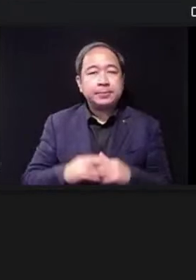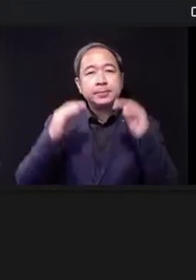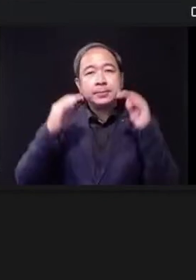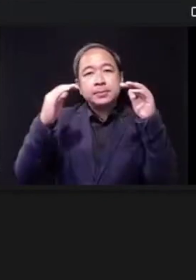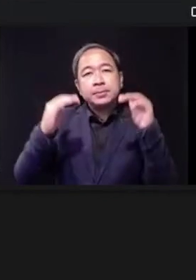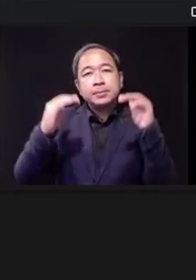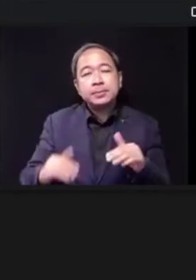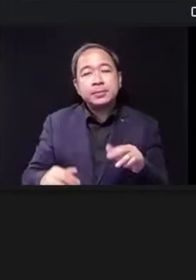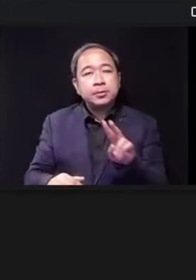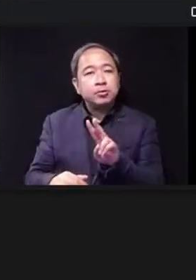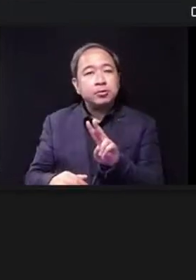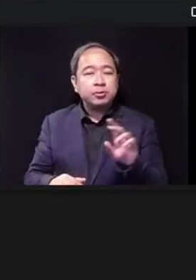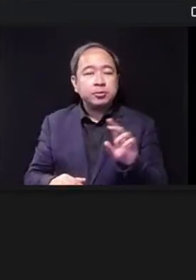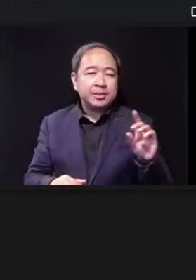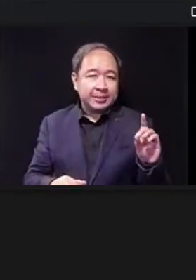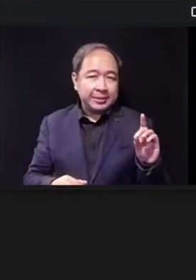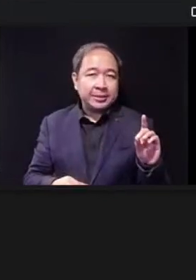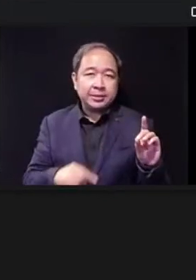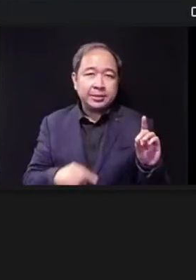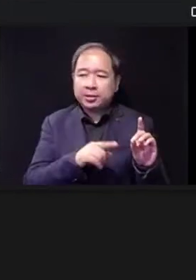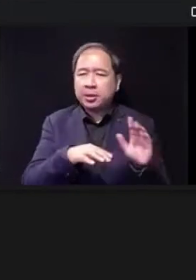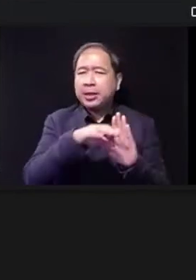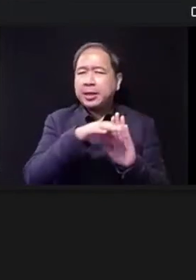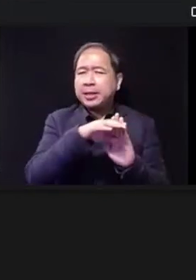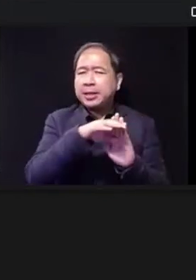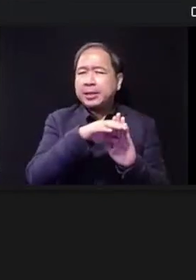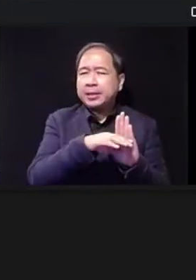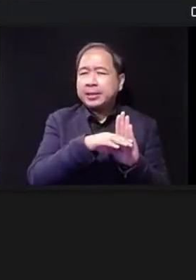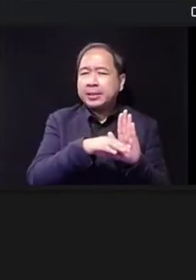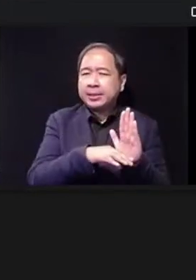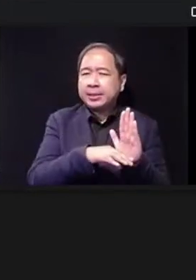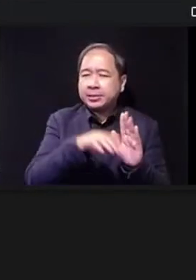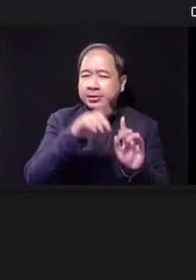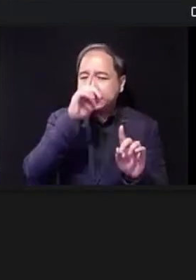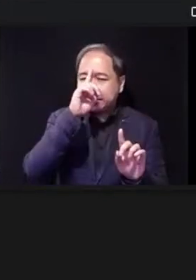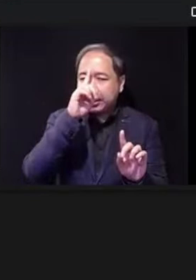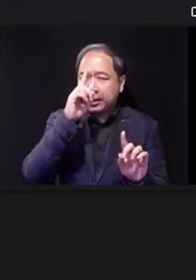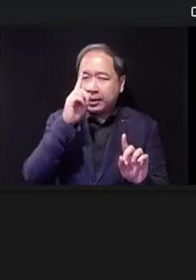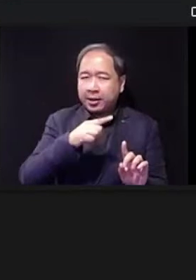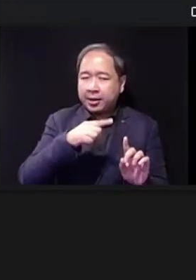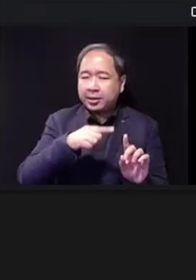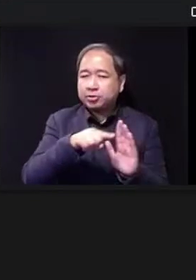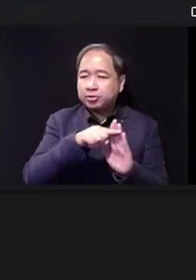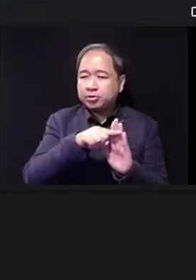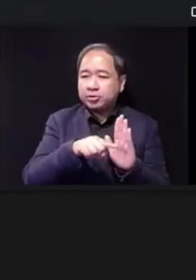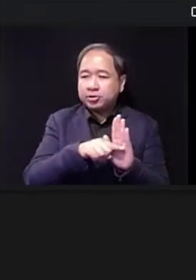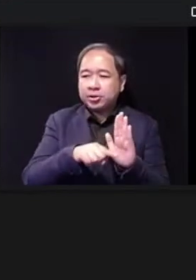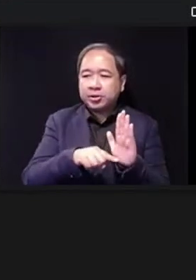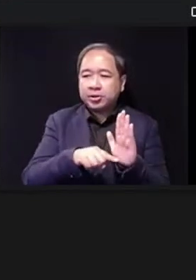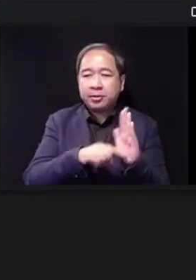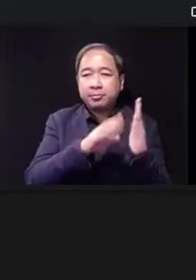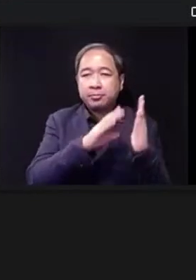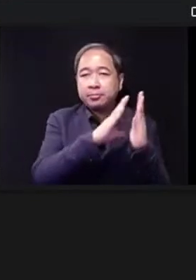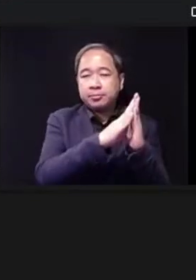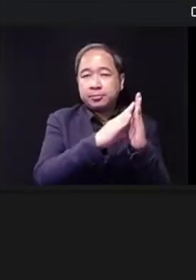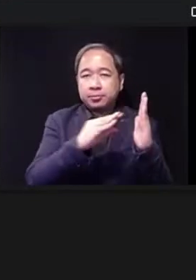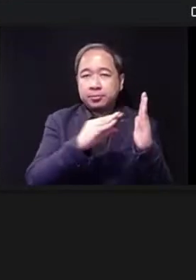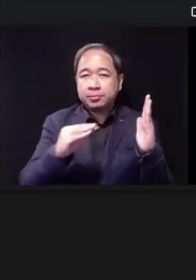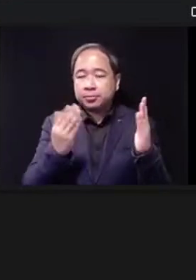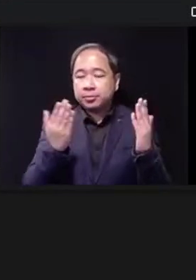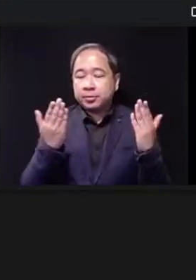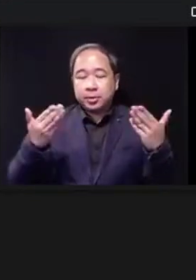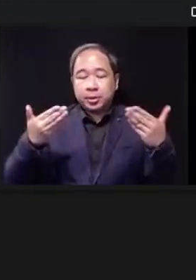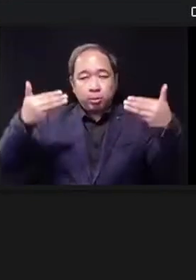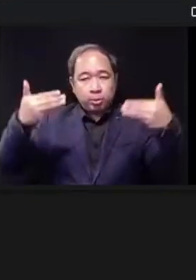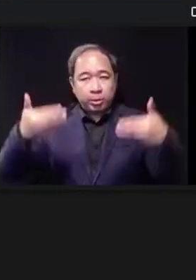2D lists our agenda, which is just a reproduction of the agenda